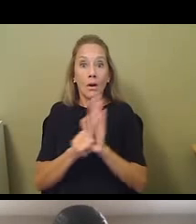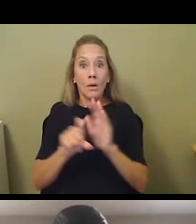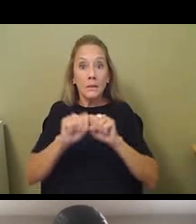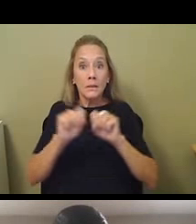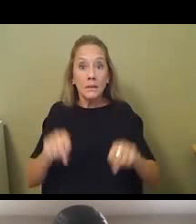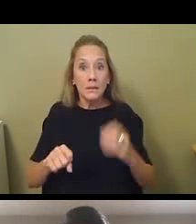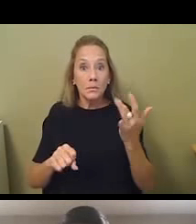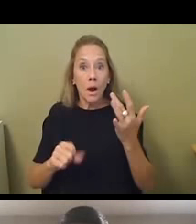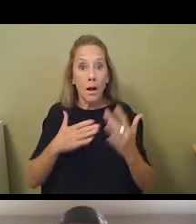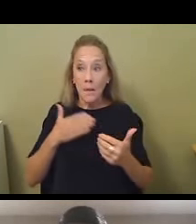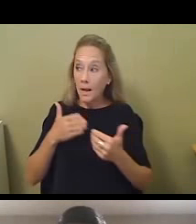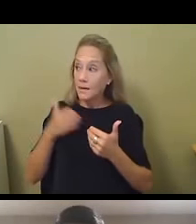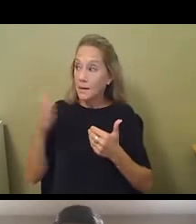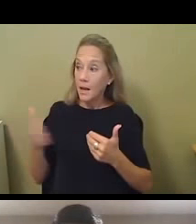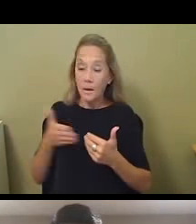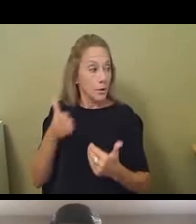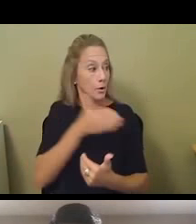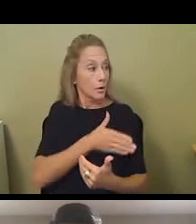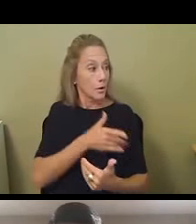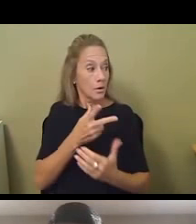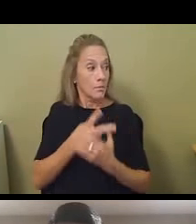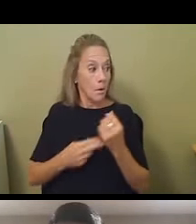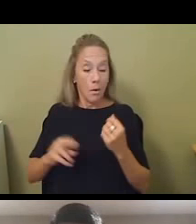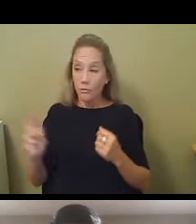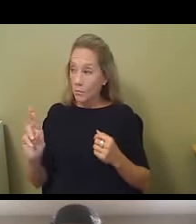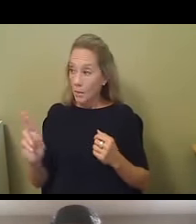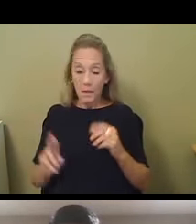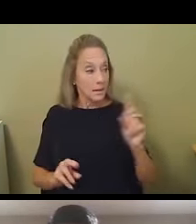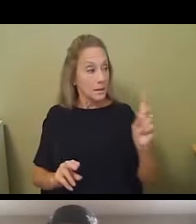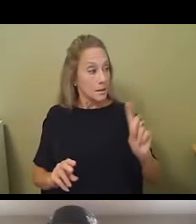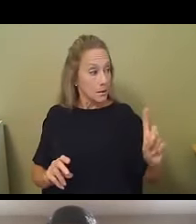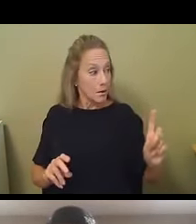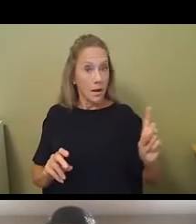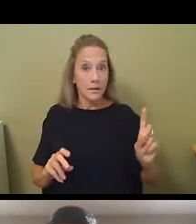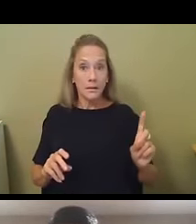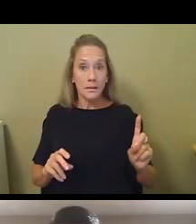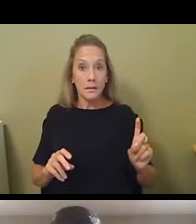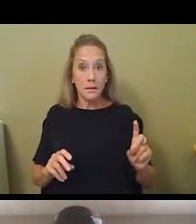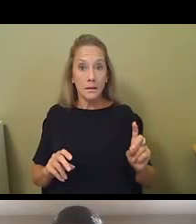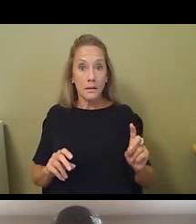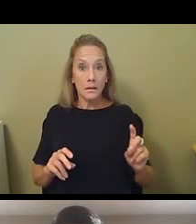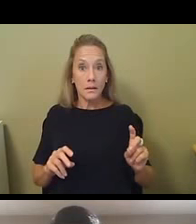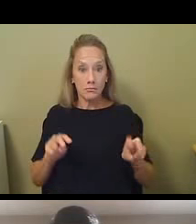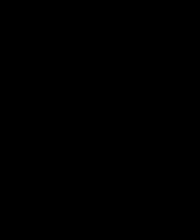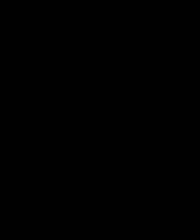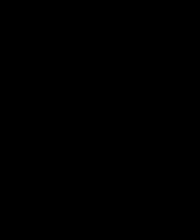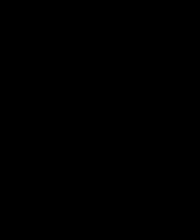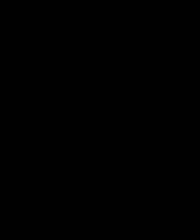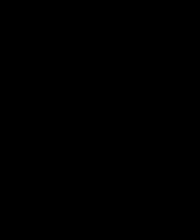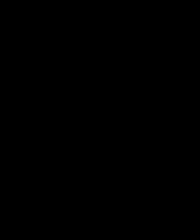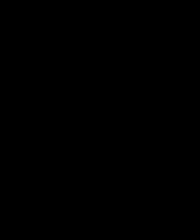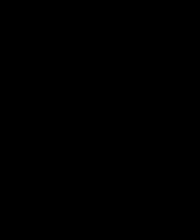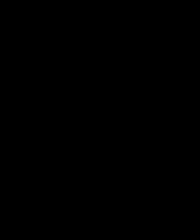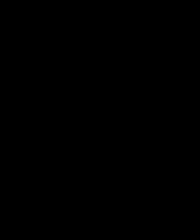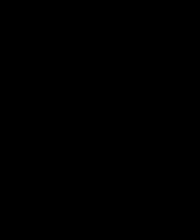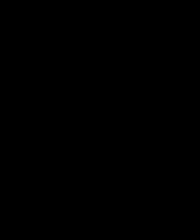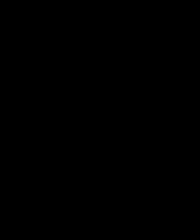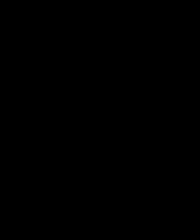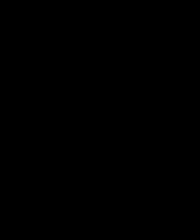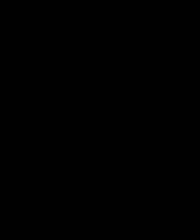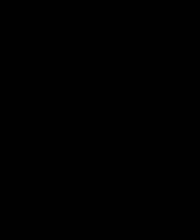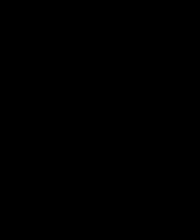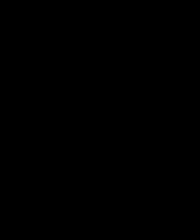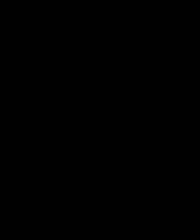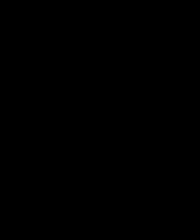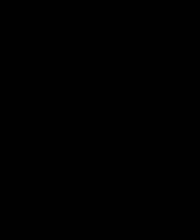My neighbors, both Republicans and Democrats, patrol my neighborhood to make sure